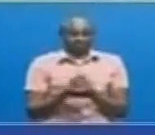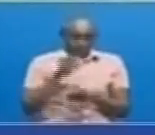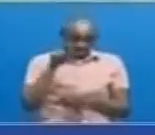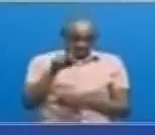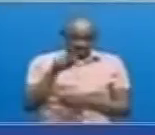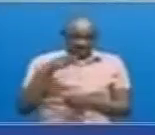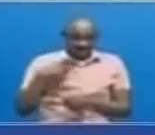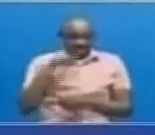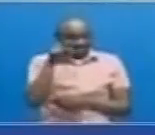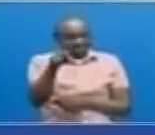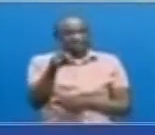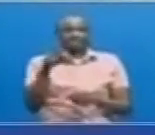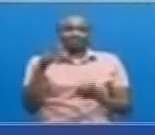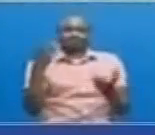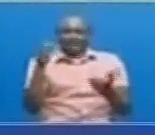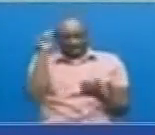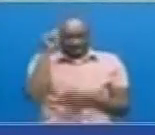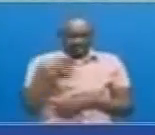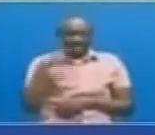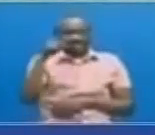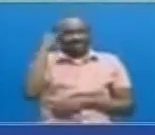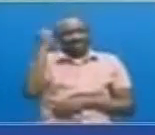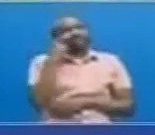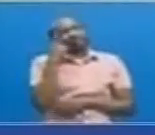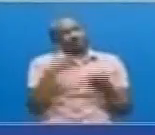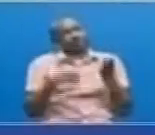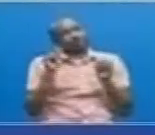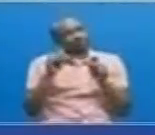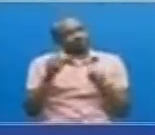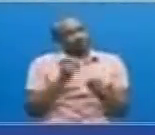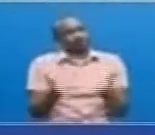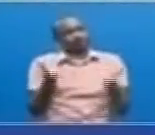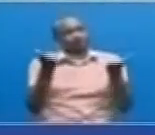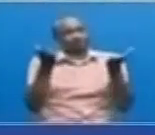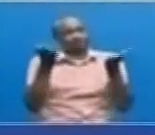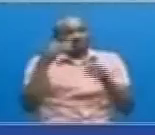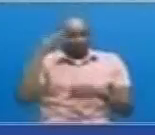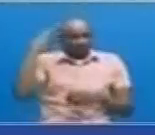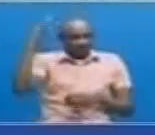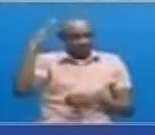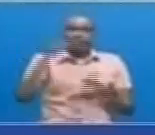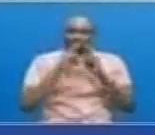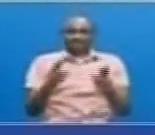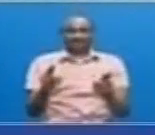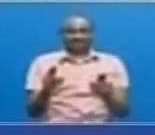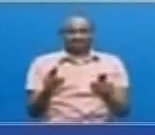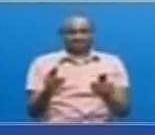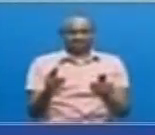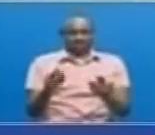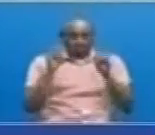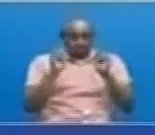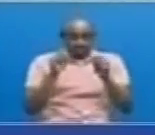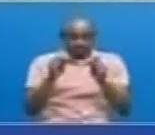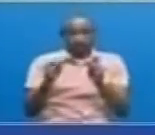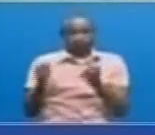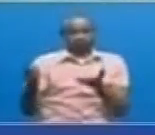Brilliant Footsteps Academy, we conceived this idea to see how we could promote futuristic peace such that